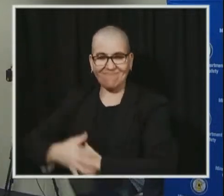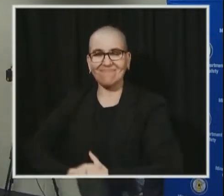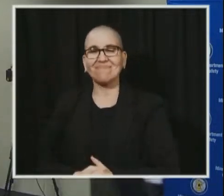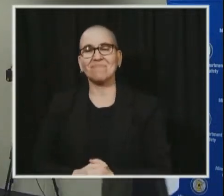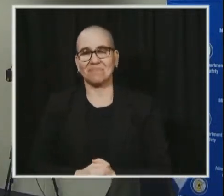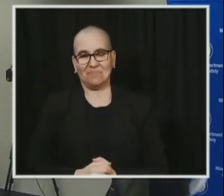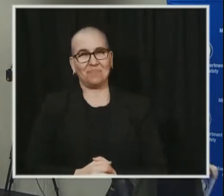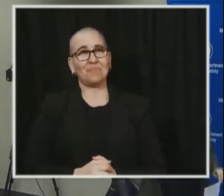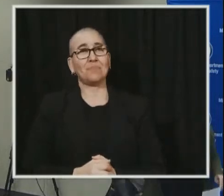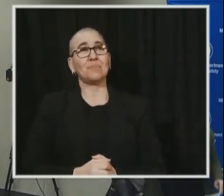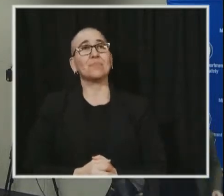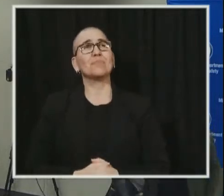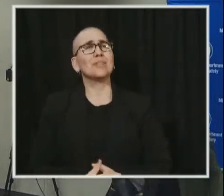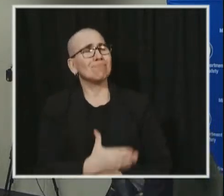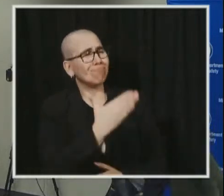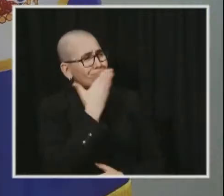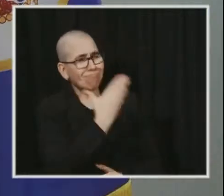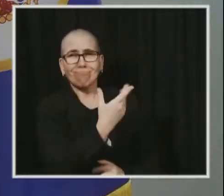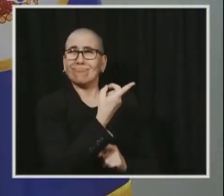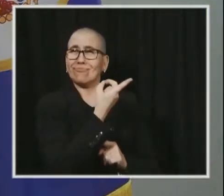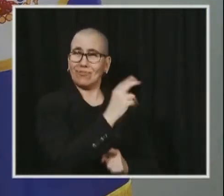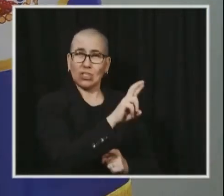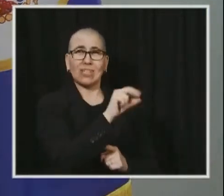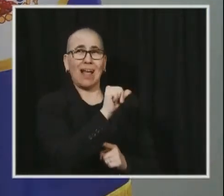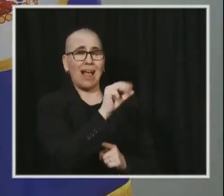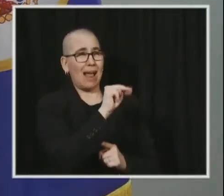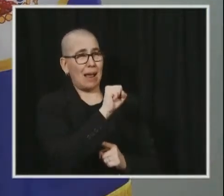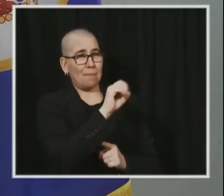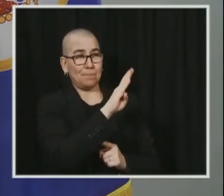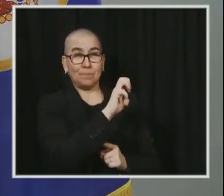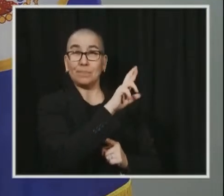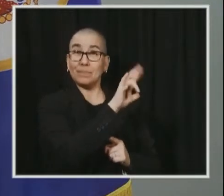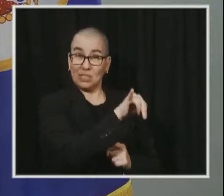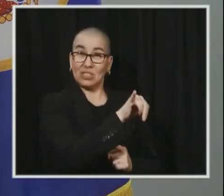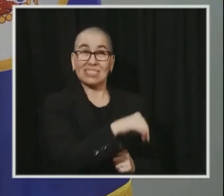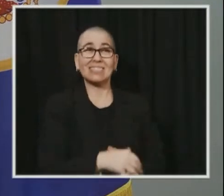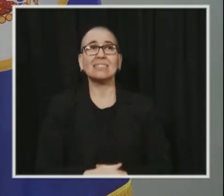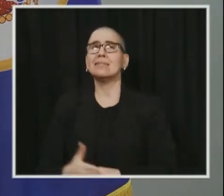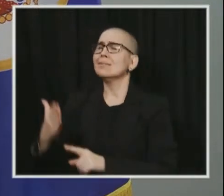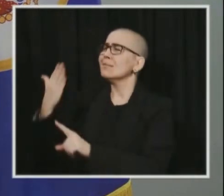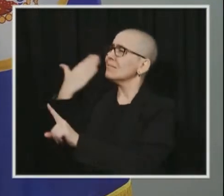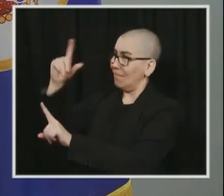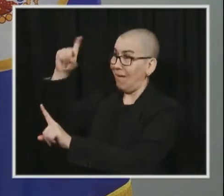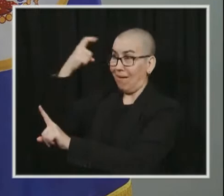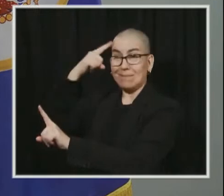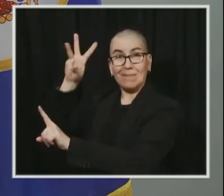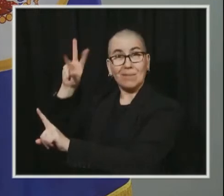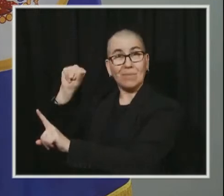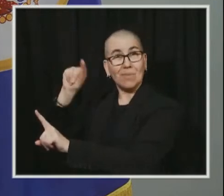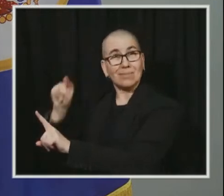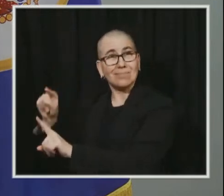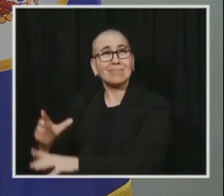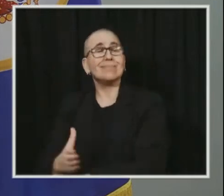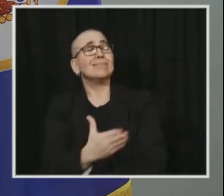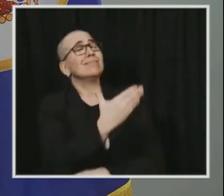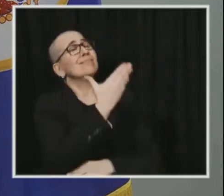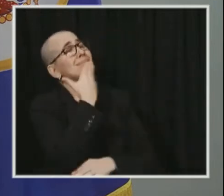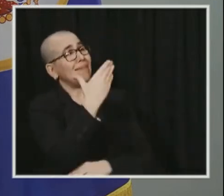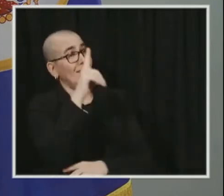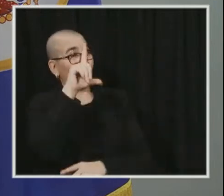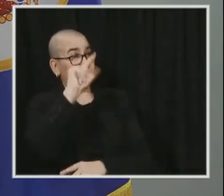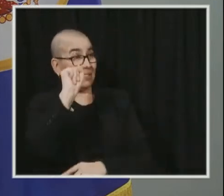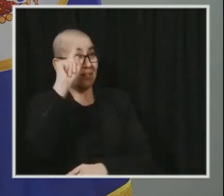Thank you, Dr. Amsbury. I want to thank Governor Walz, Lieutenant Governor Flanagan, and Commissioner Malcolm for